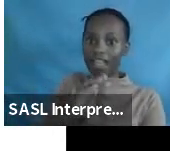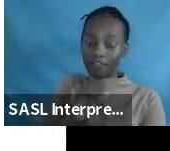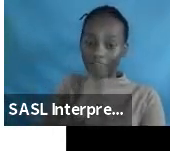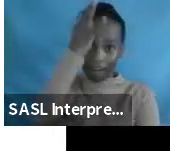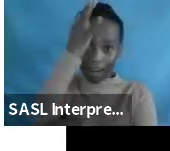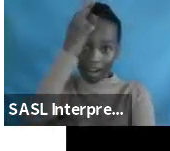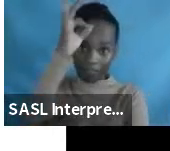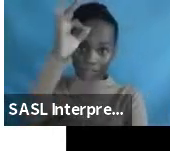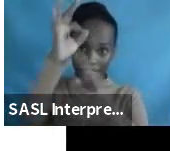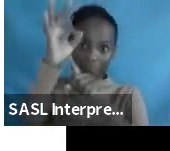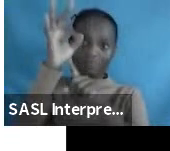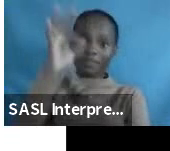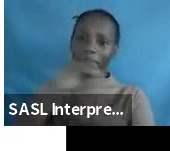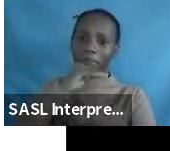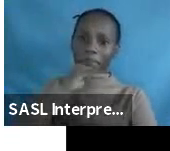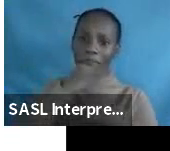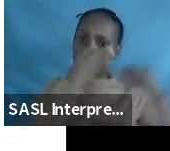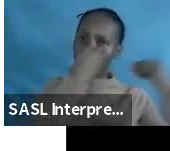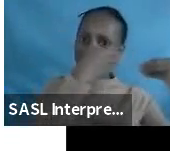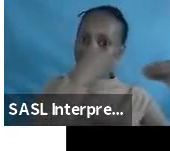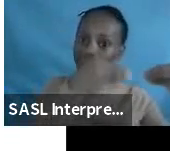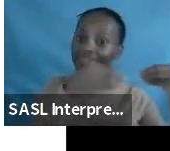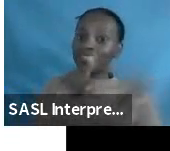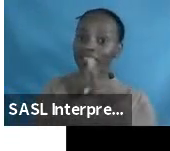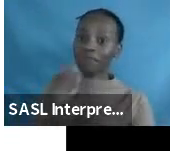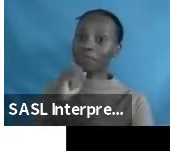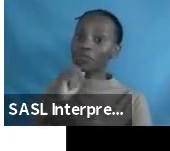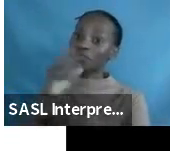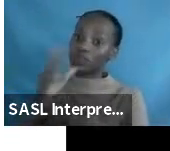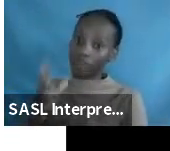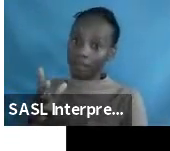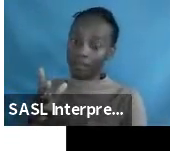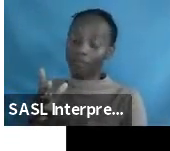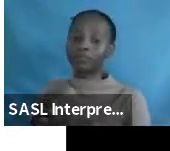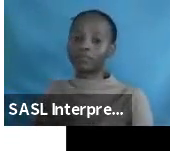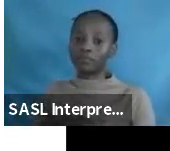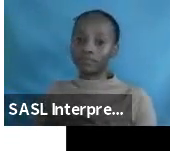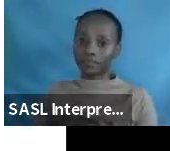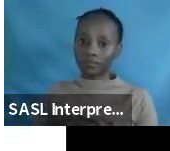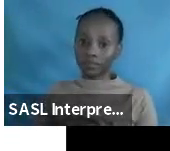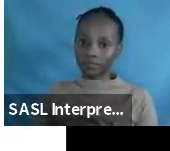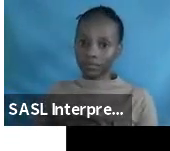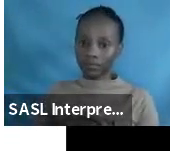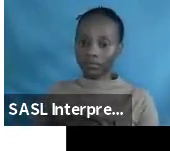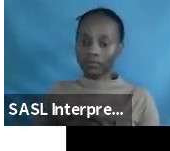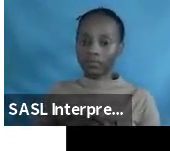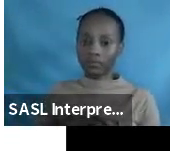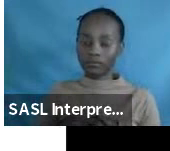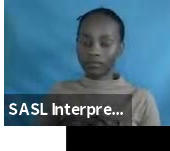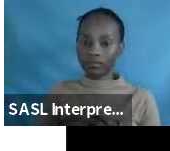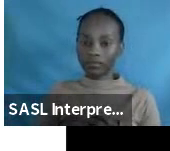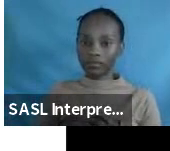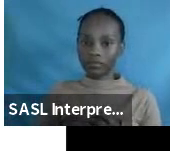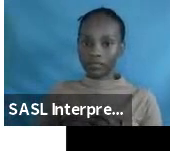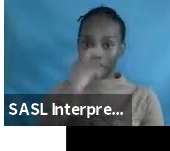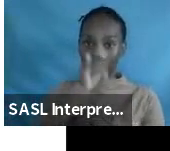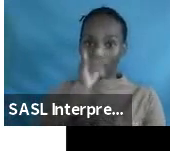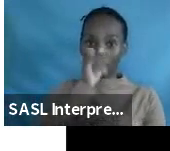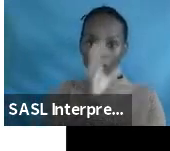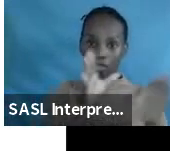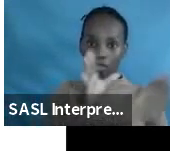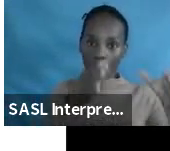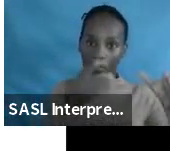and consumers alike. Organized criminal groups are seen as playing an increasingly important role in these